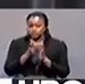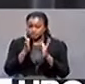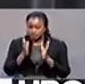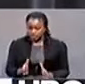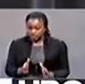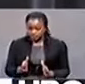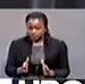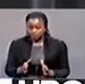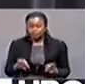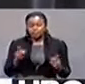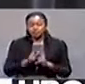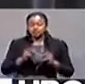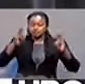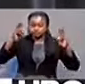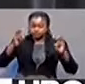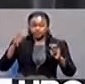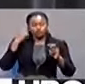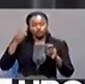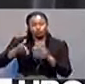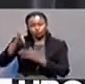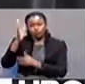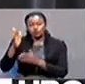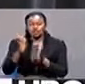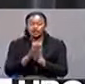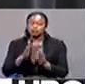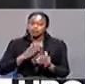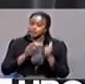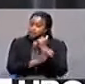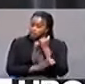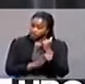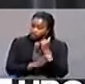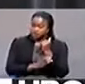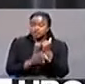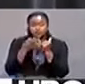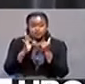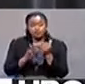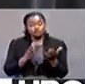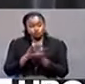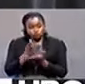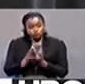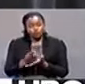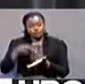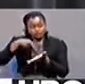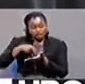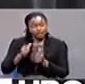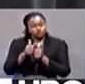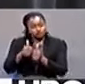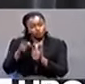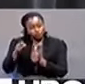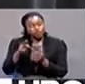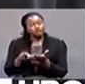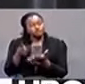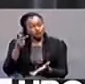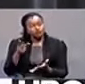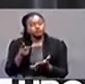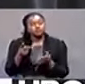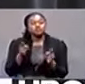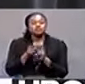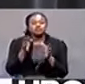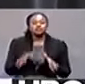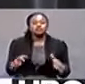hence our motto, "For God and My Country." If we really stand to that value, then we should